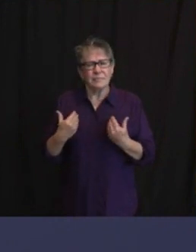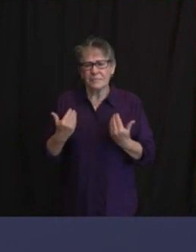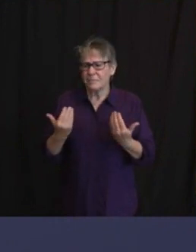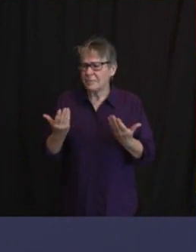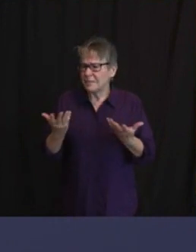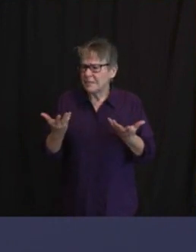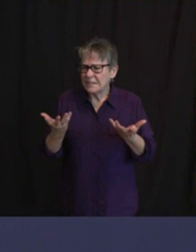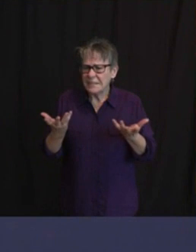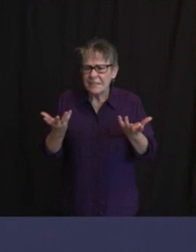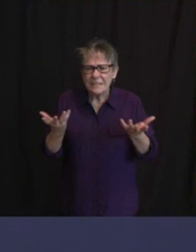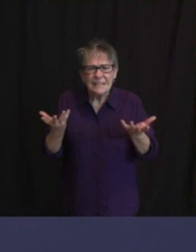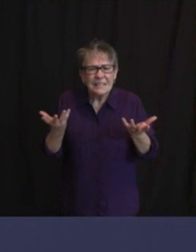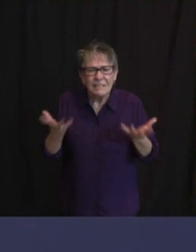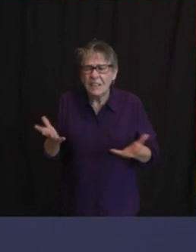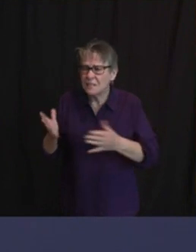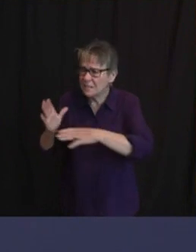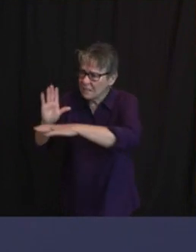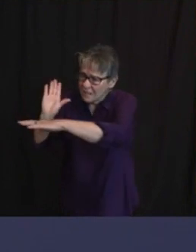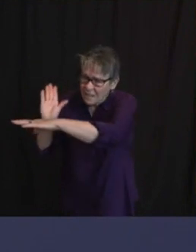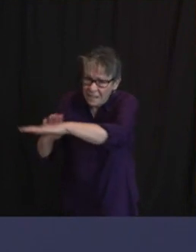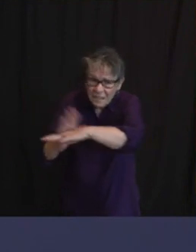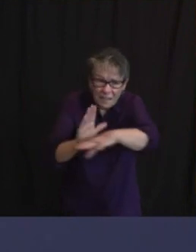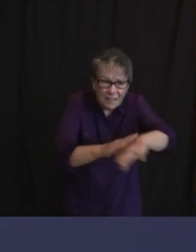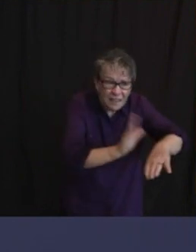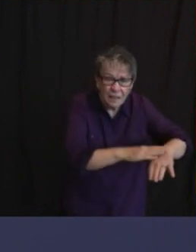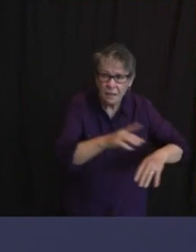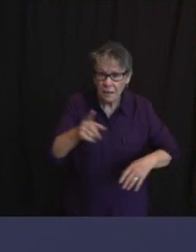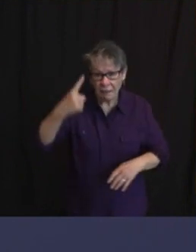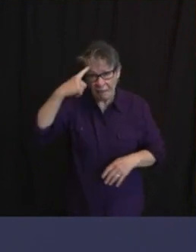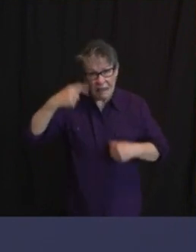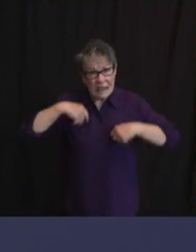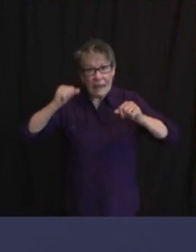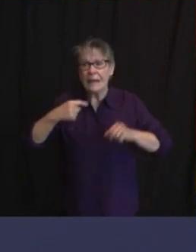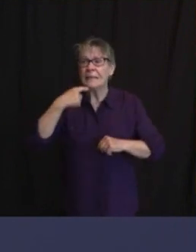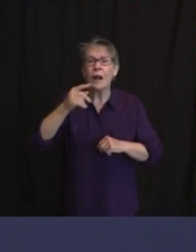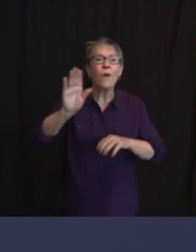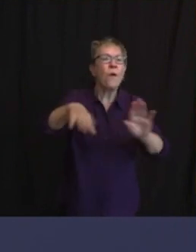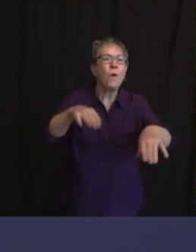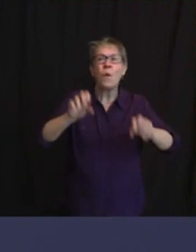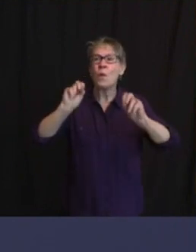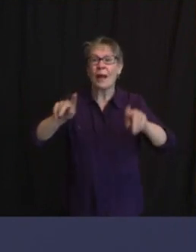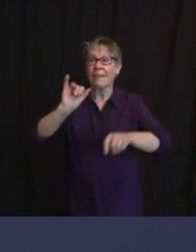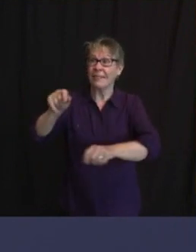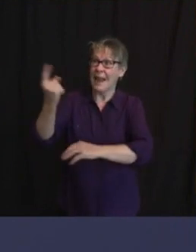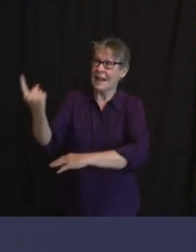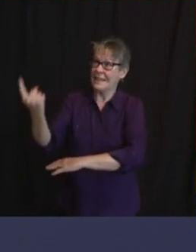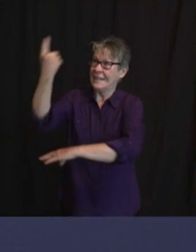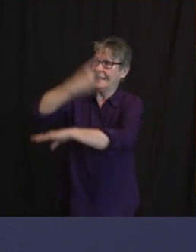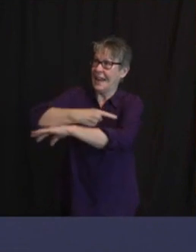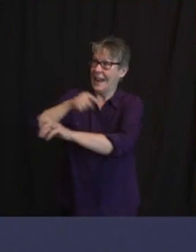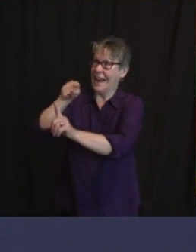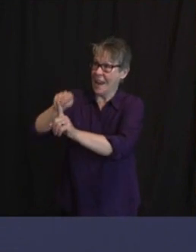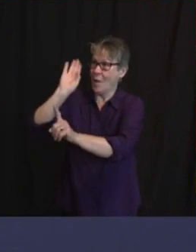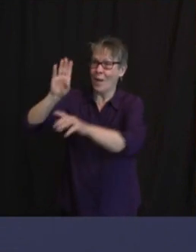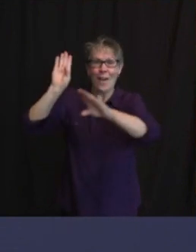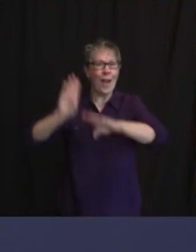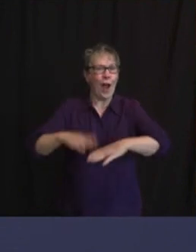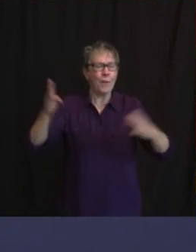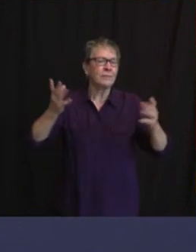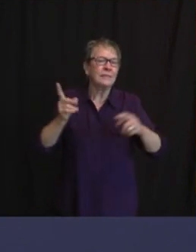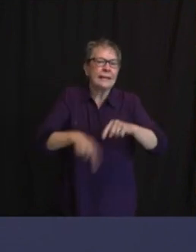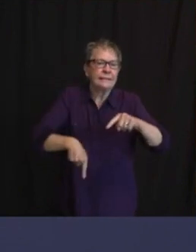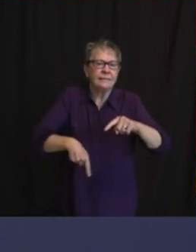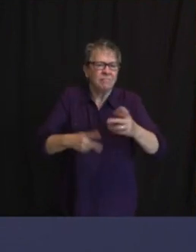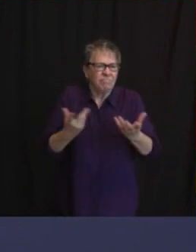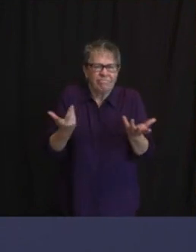will be in violent agreement with me here that we would hope to have both a testing protocol to very explicitly go through with you